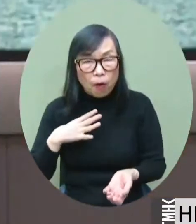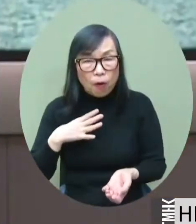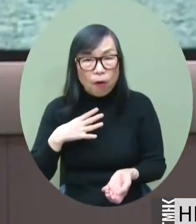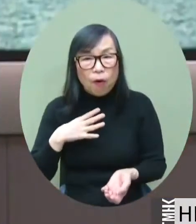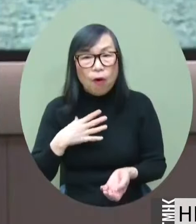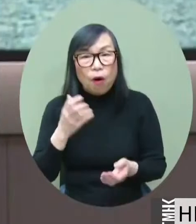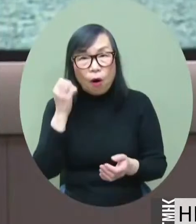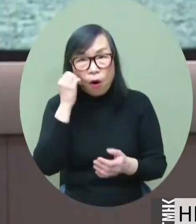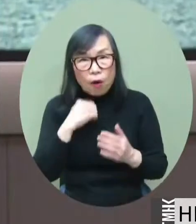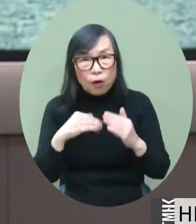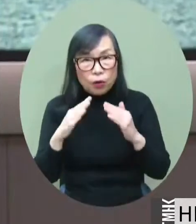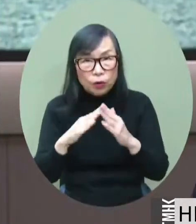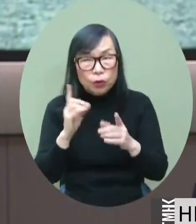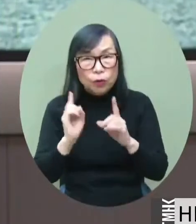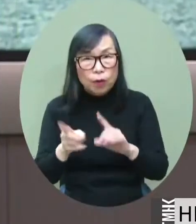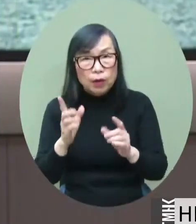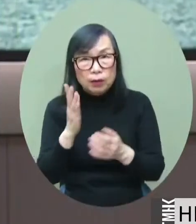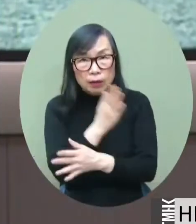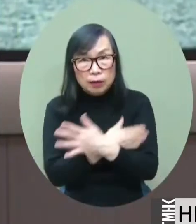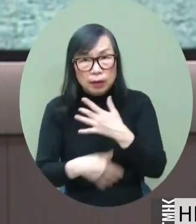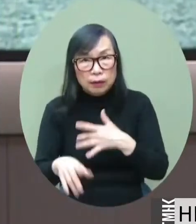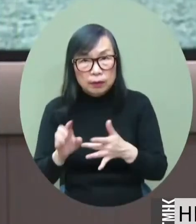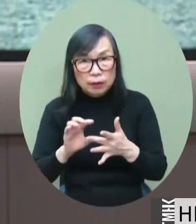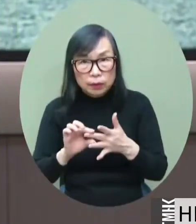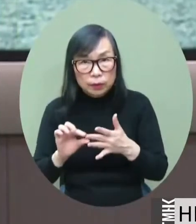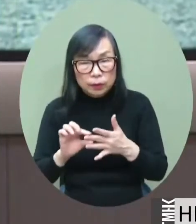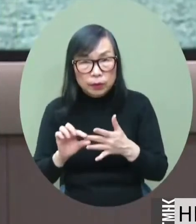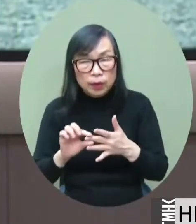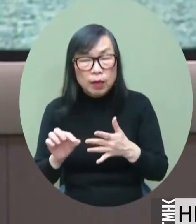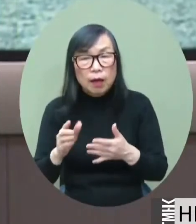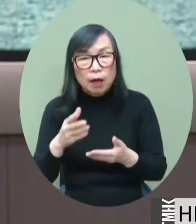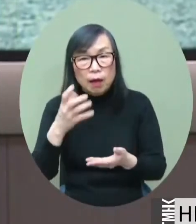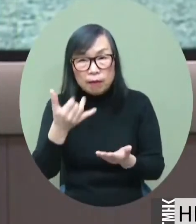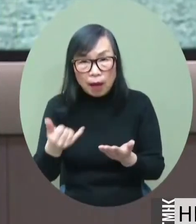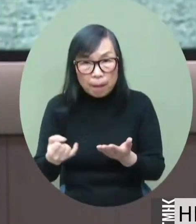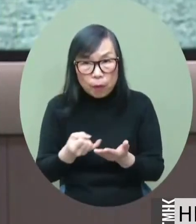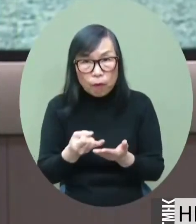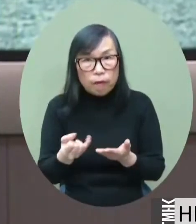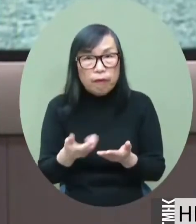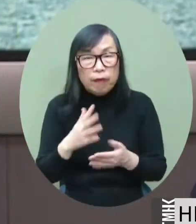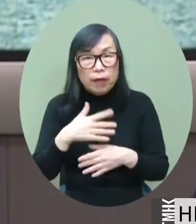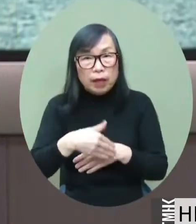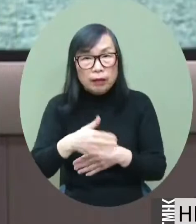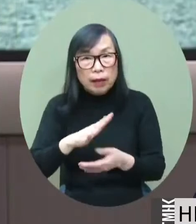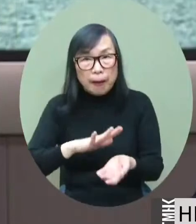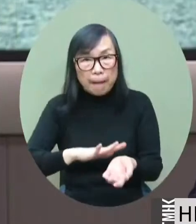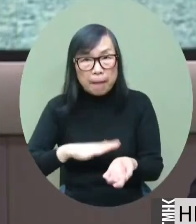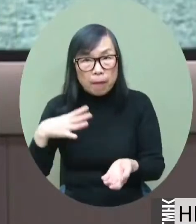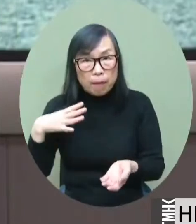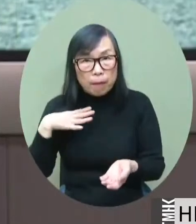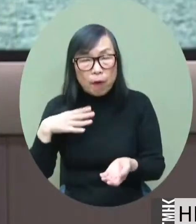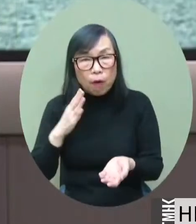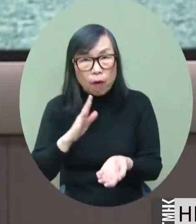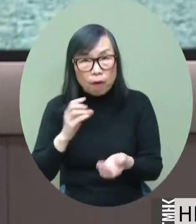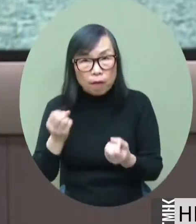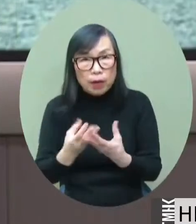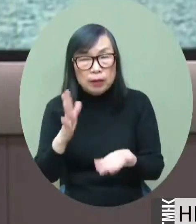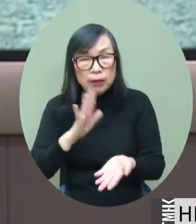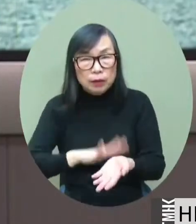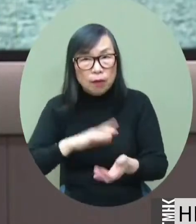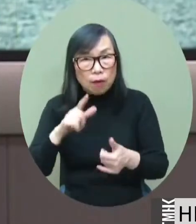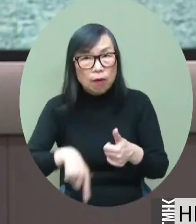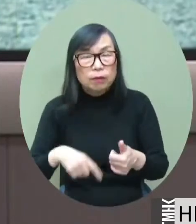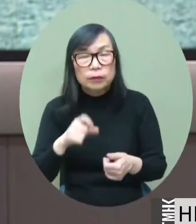cases. In the fifth wave, we'll talk about LCHEs or LCHDs. Most of them have got